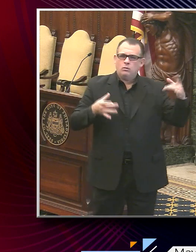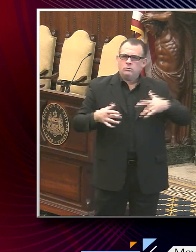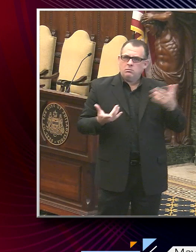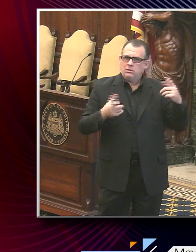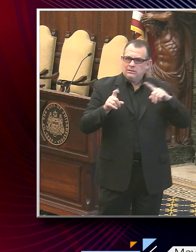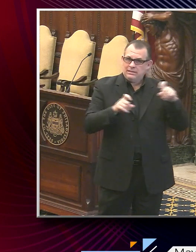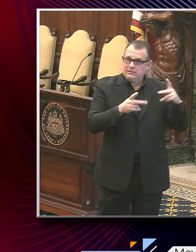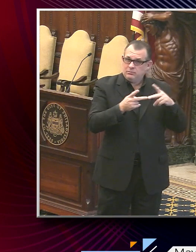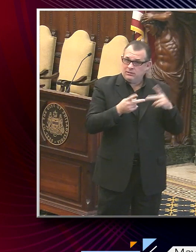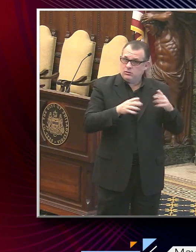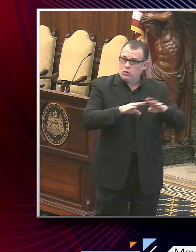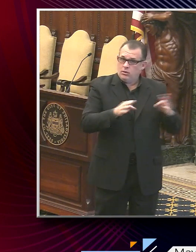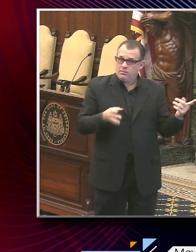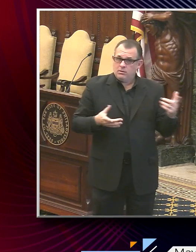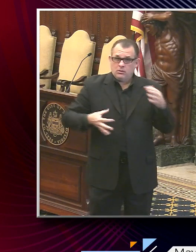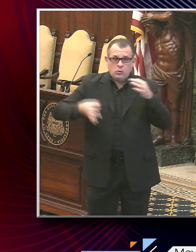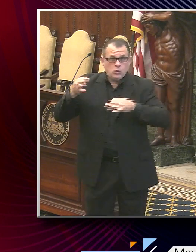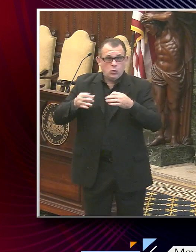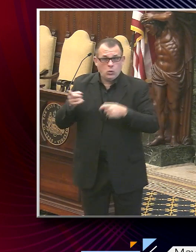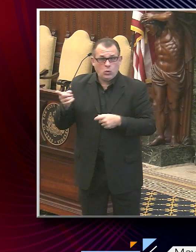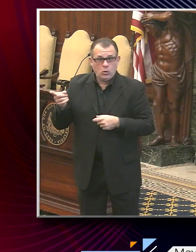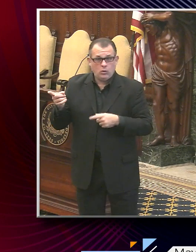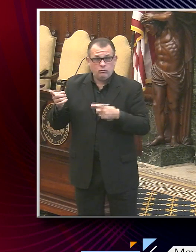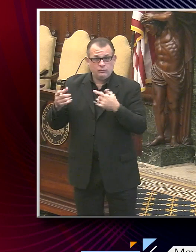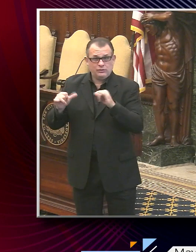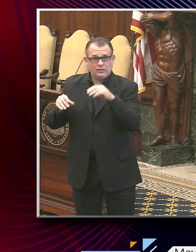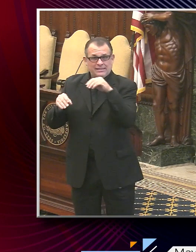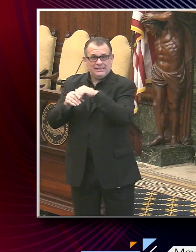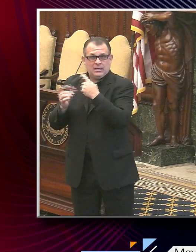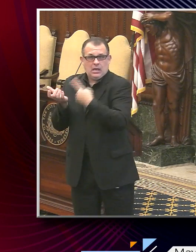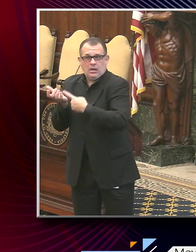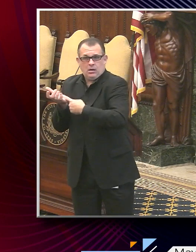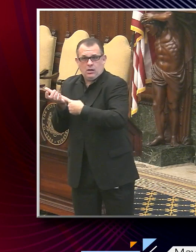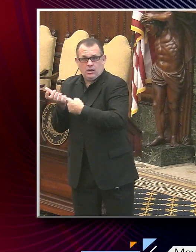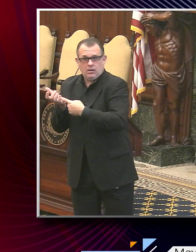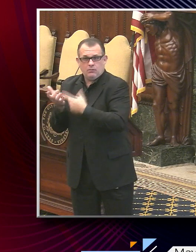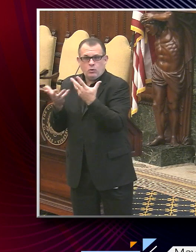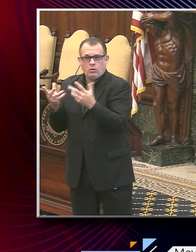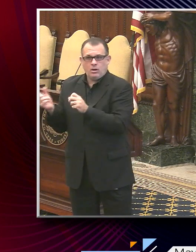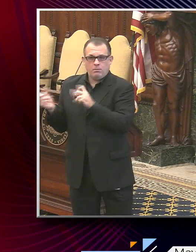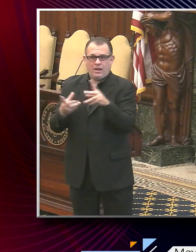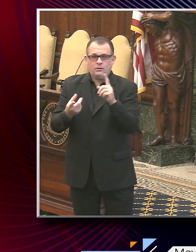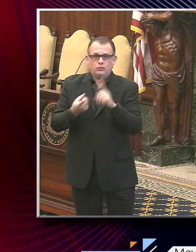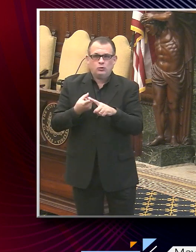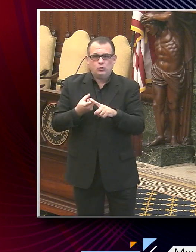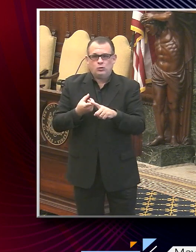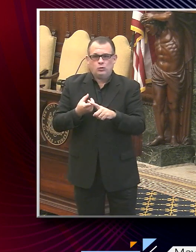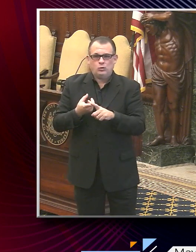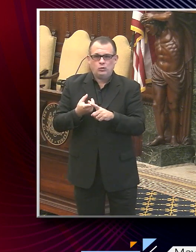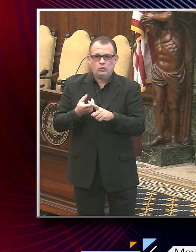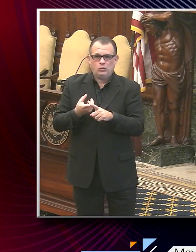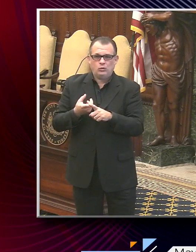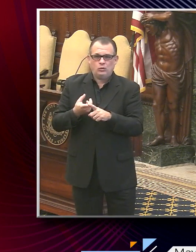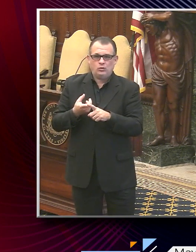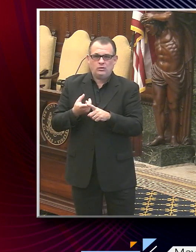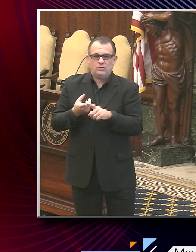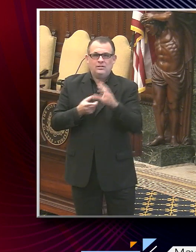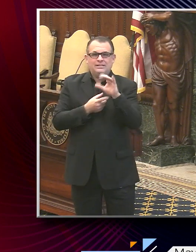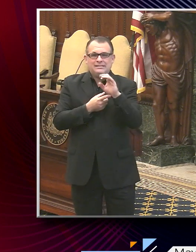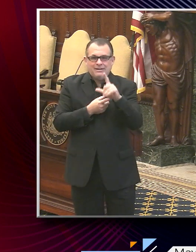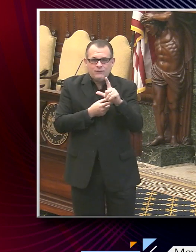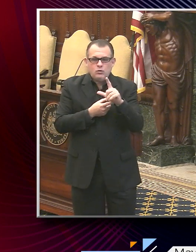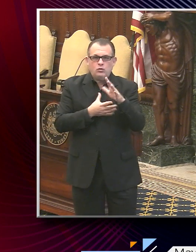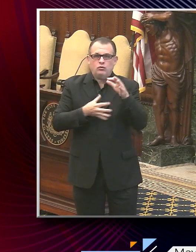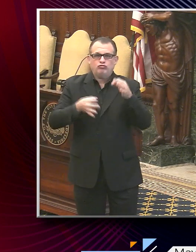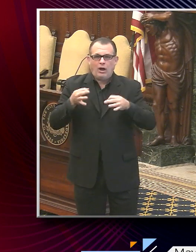The courts, I think, we're still in discussion. They wanted to go back to kind of jury trials and civil cases and stuff. I